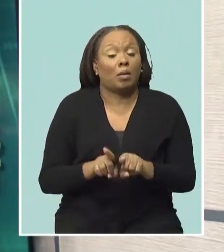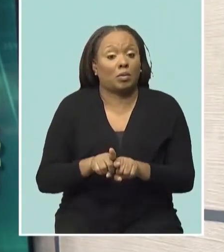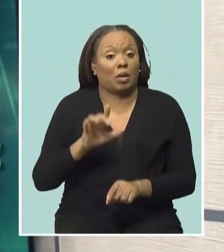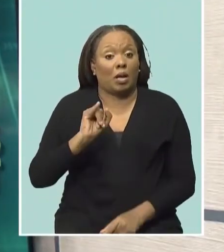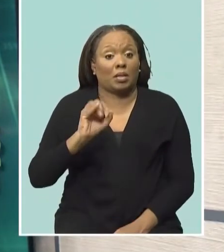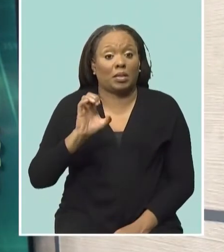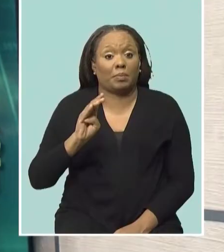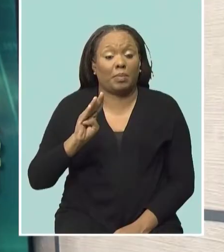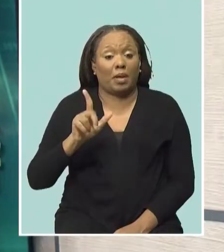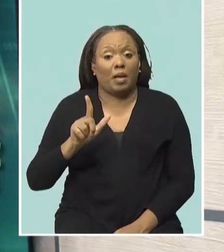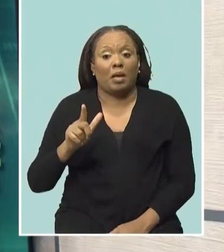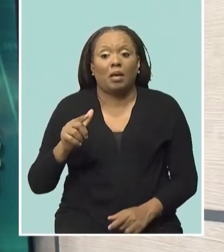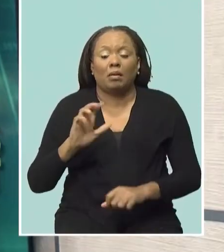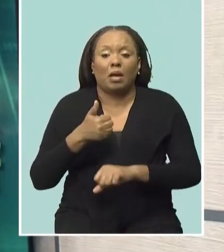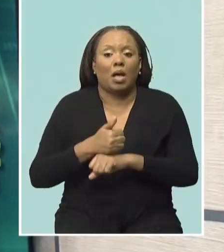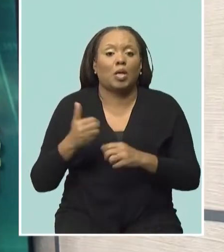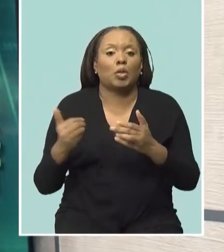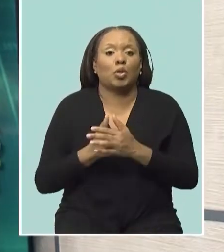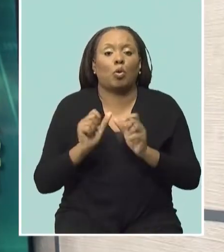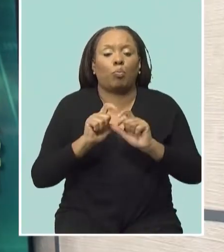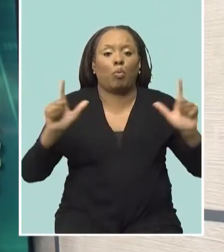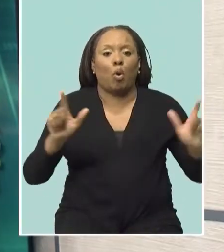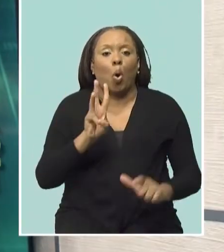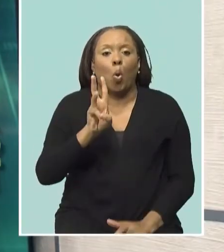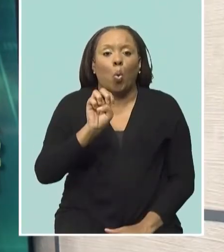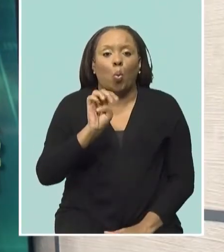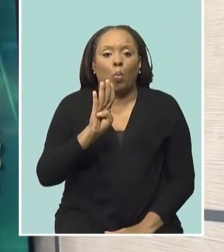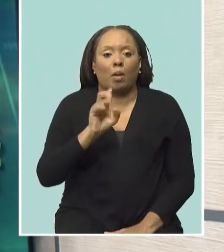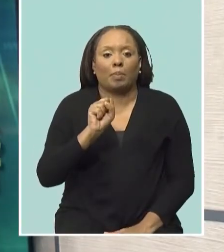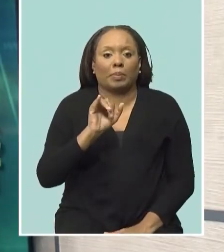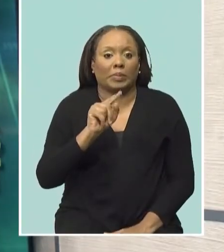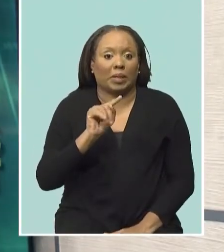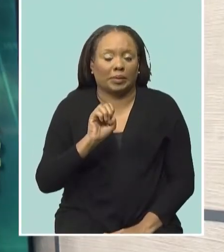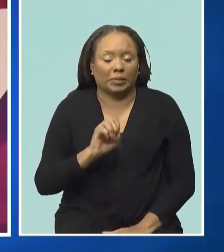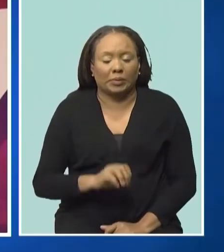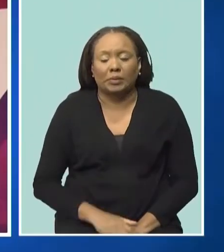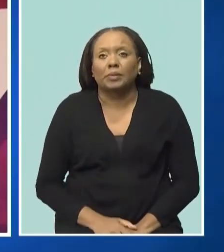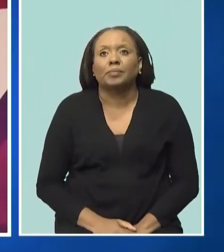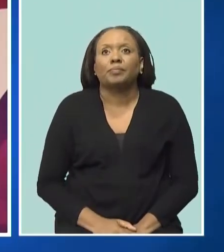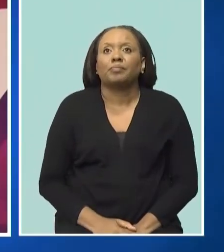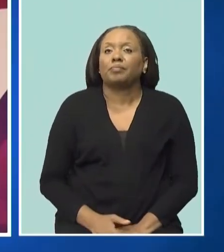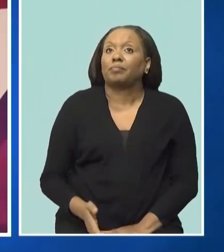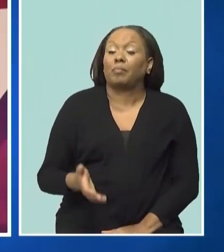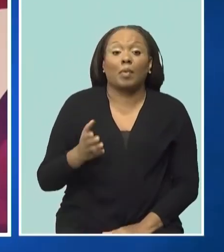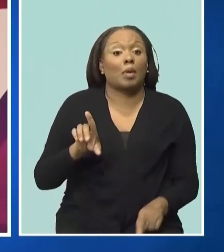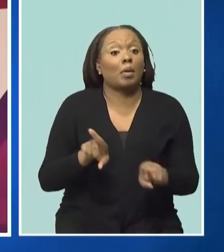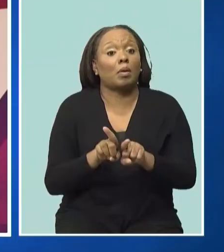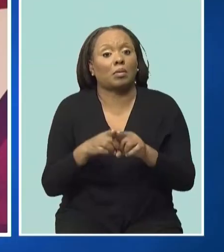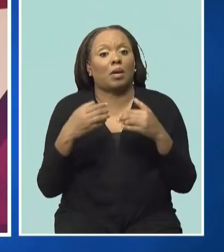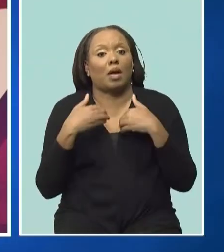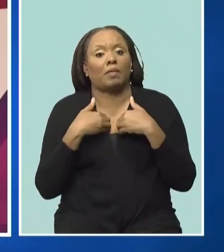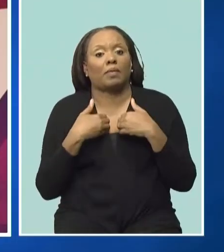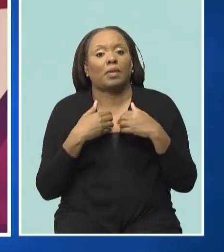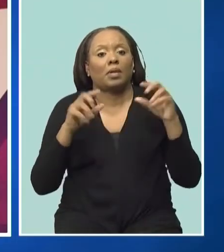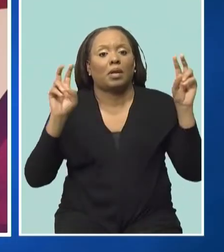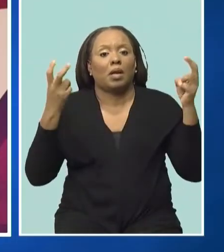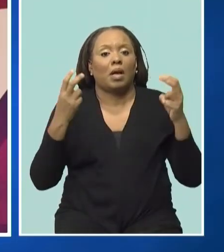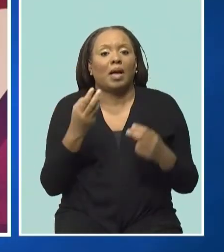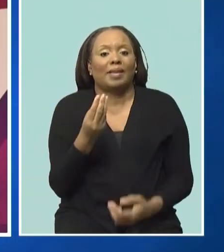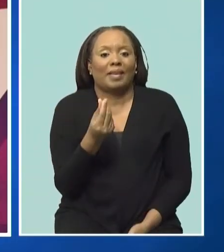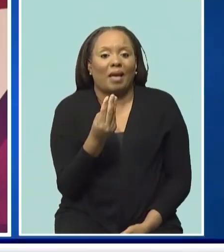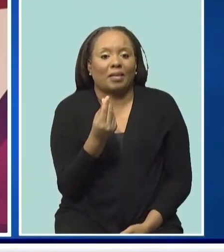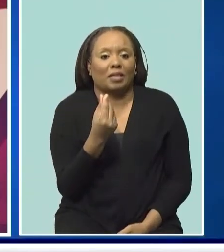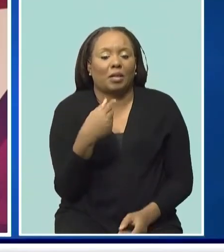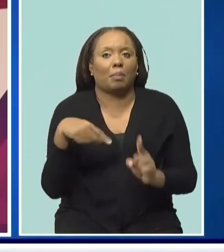to coincide with the launch of the new plan. There is a Cash Plus add-on option, and again, this is a